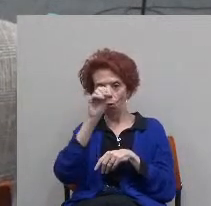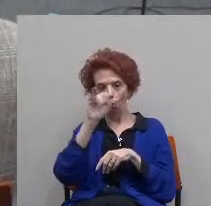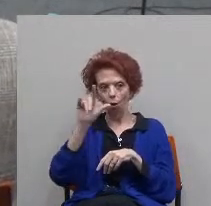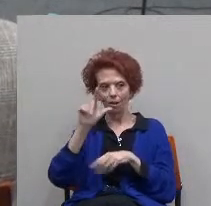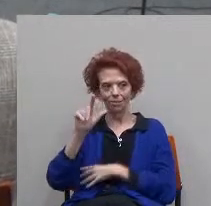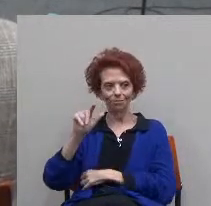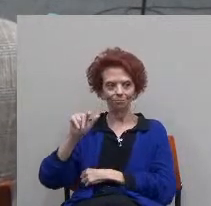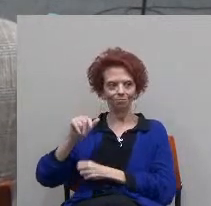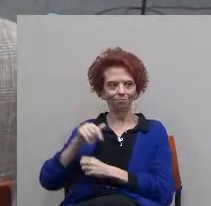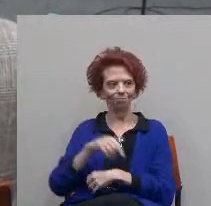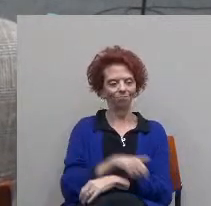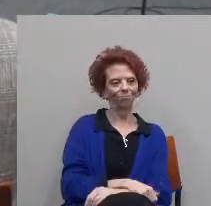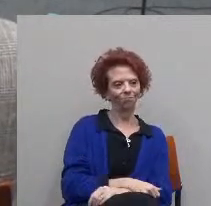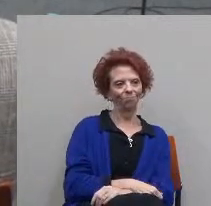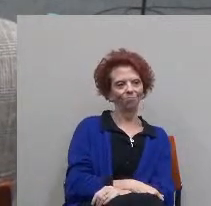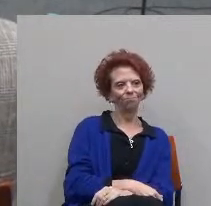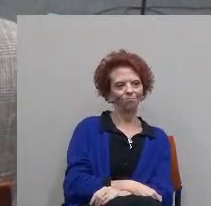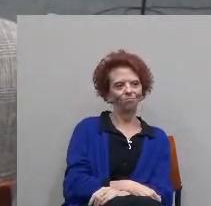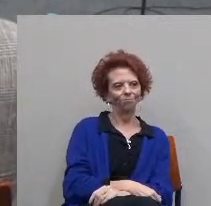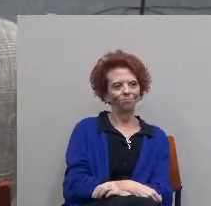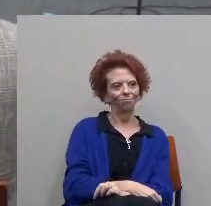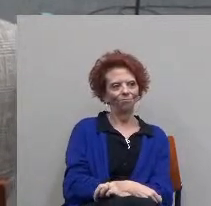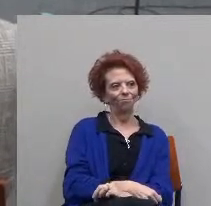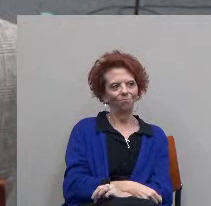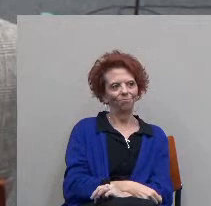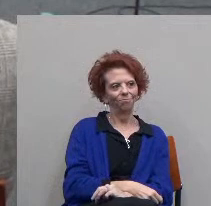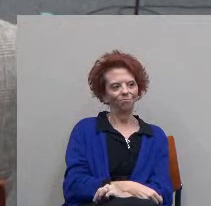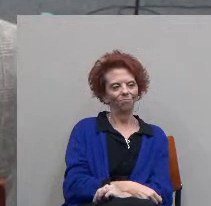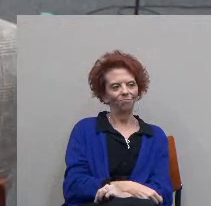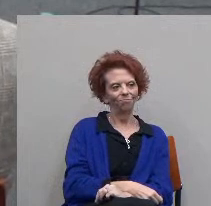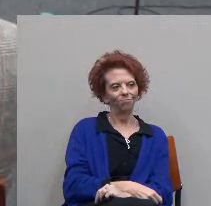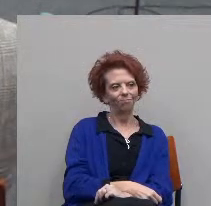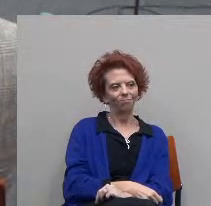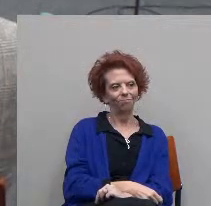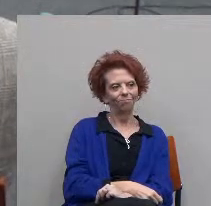say. Okay, let's stay on topic.